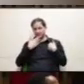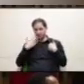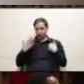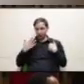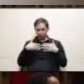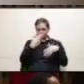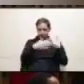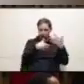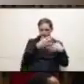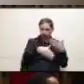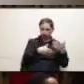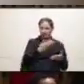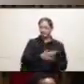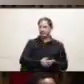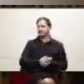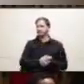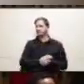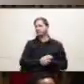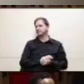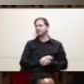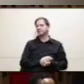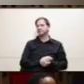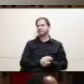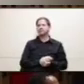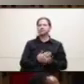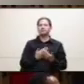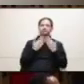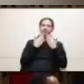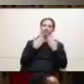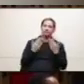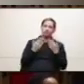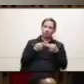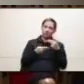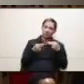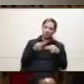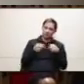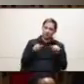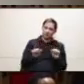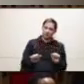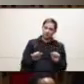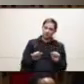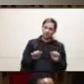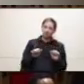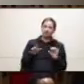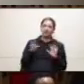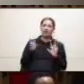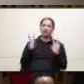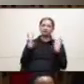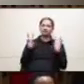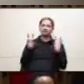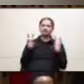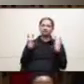response. Thank you, Honorable Chair. In relation to the members of